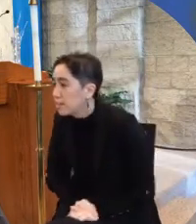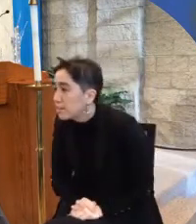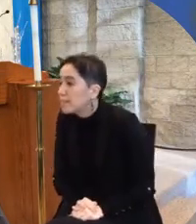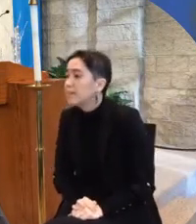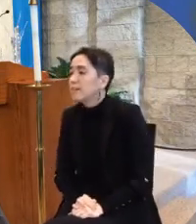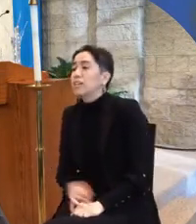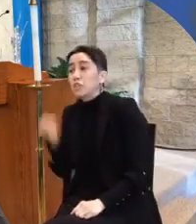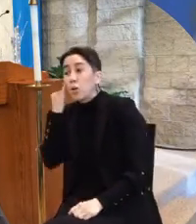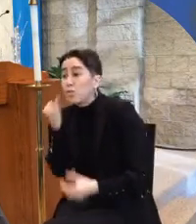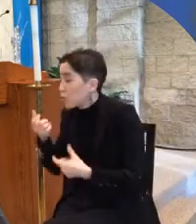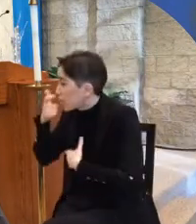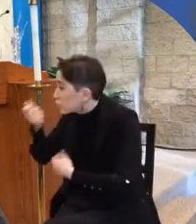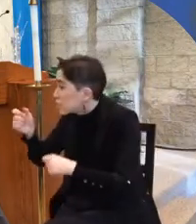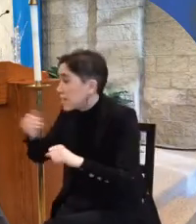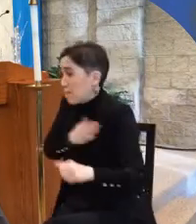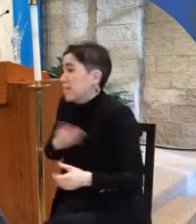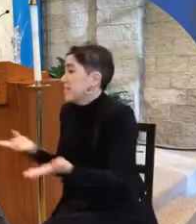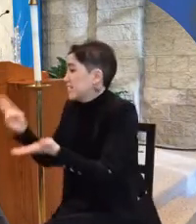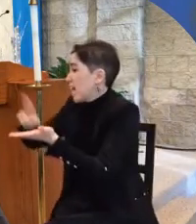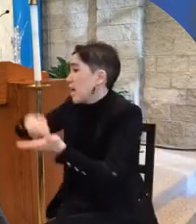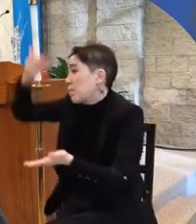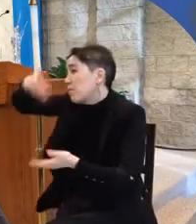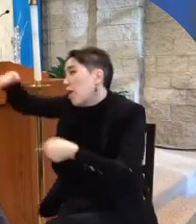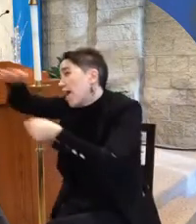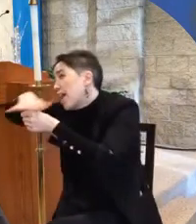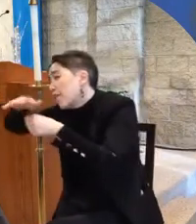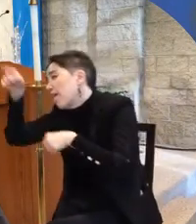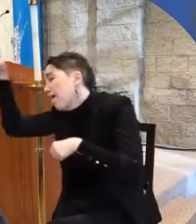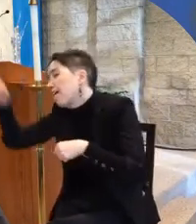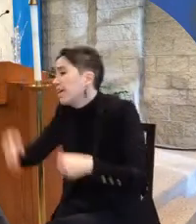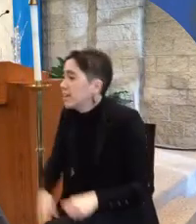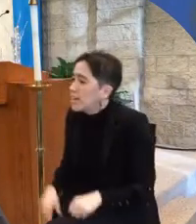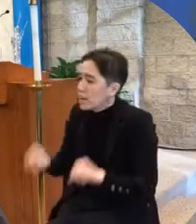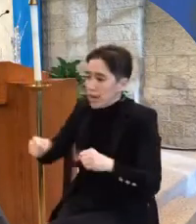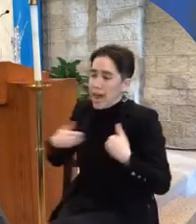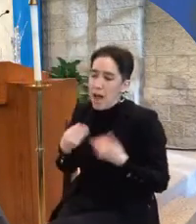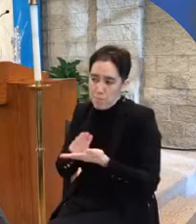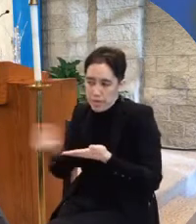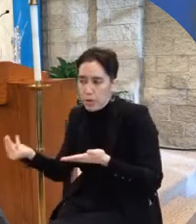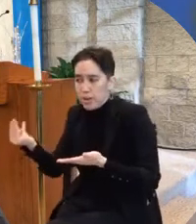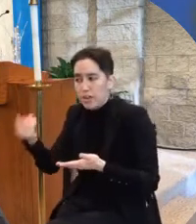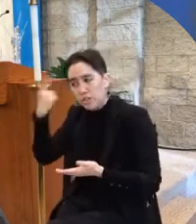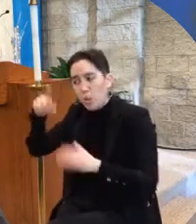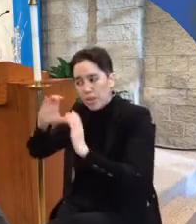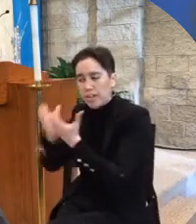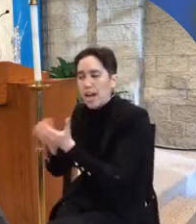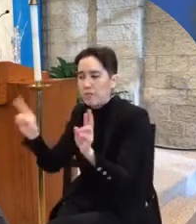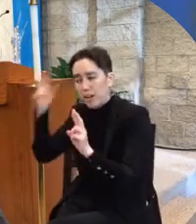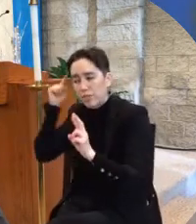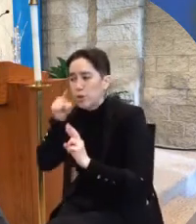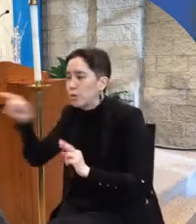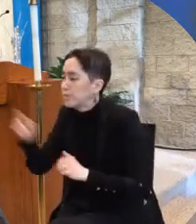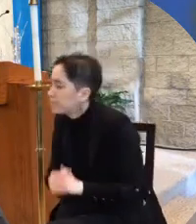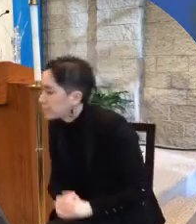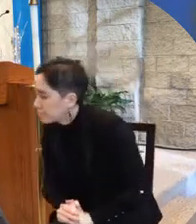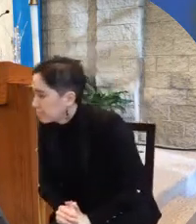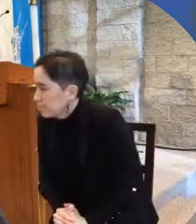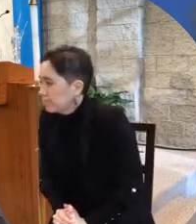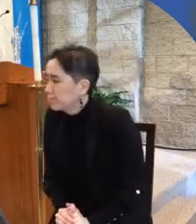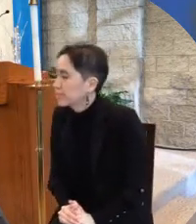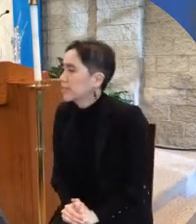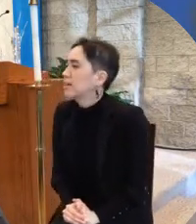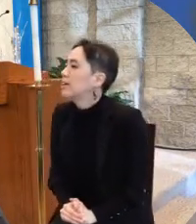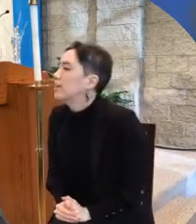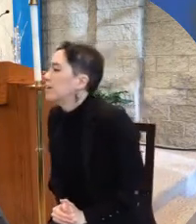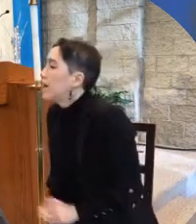you. So how are you doing this morning? Great. It has been a great and fabulous morning. It really has. I want to do